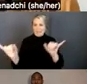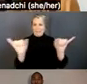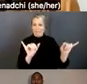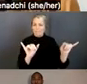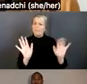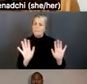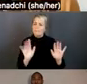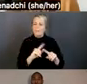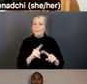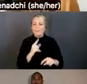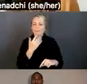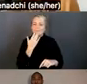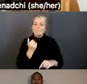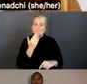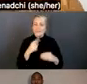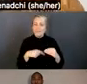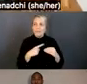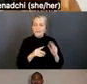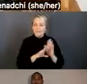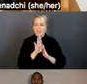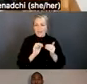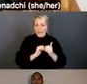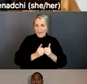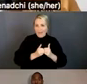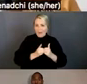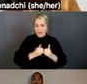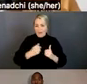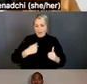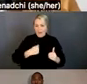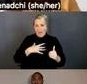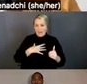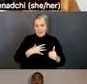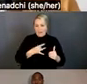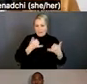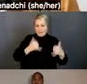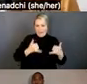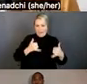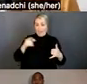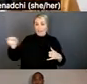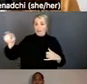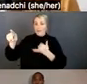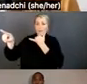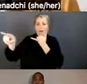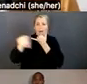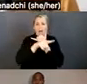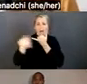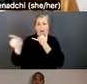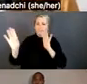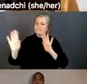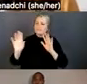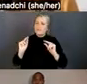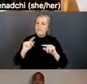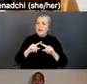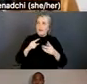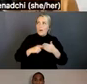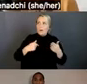in developing a sense of ownership of how is it that I like to play? Nobody else is wrong for what they do or don't like to do, but what is it that